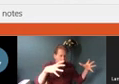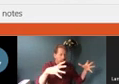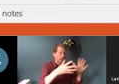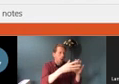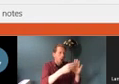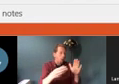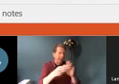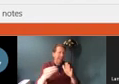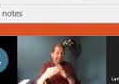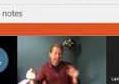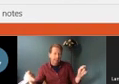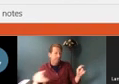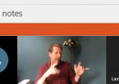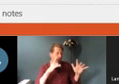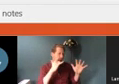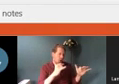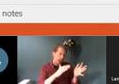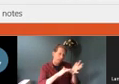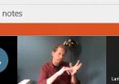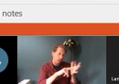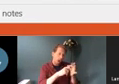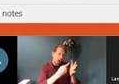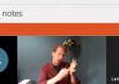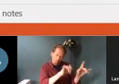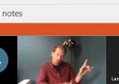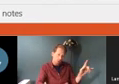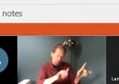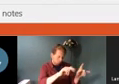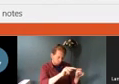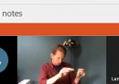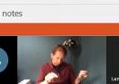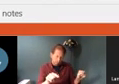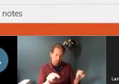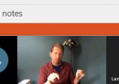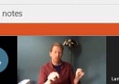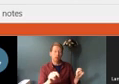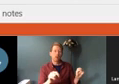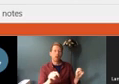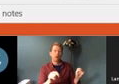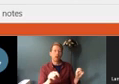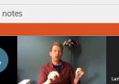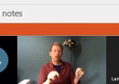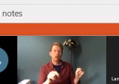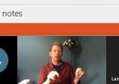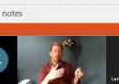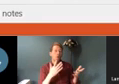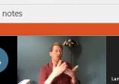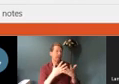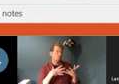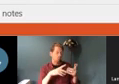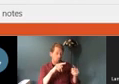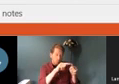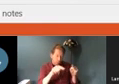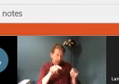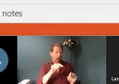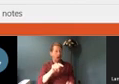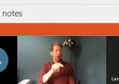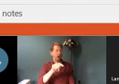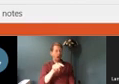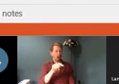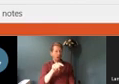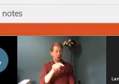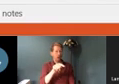and target these markers we just mentioned we are interested in. The reason for this, because we want to identify them, and to be able to